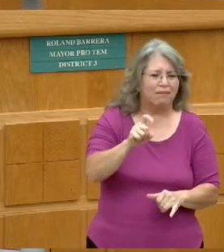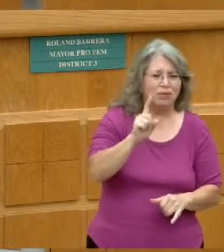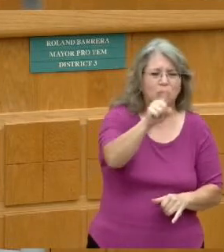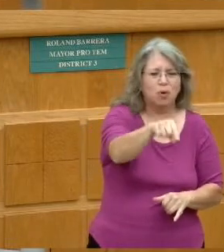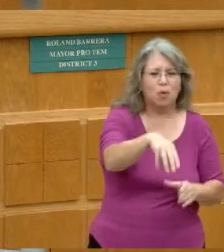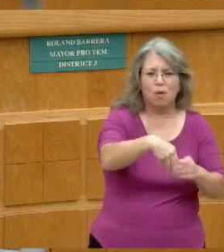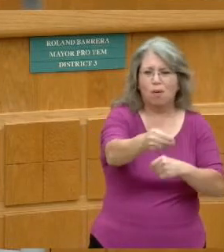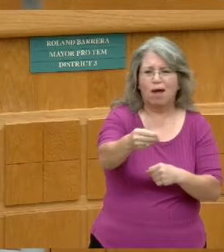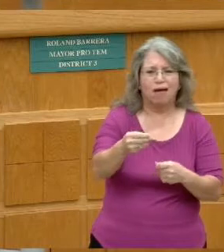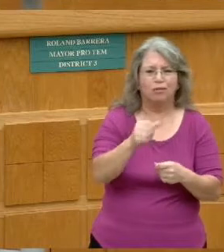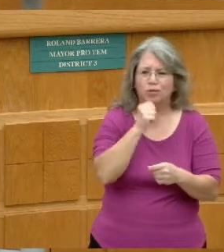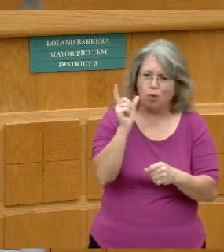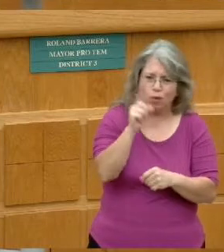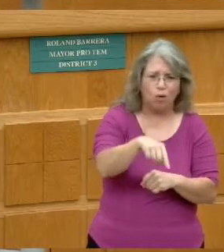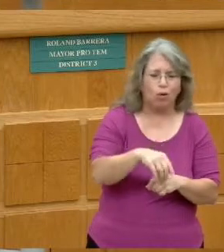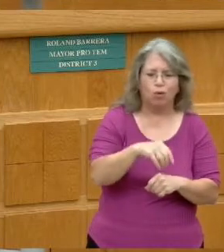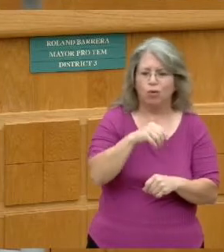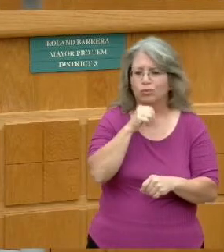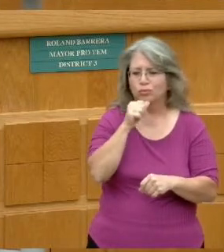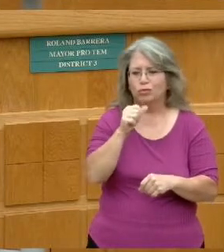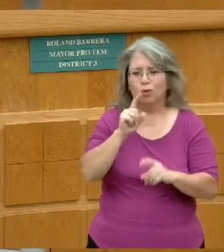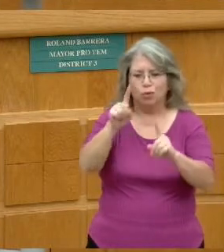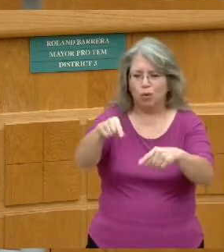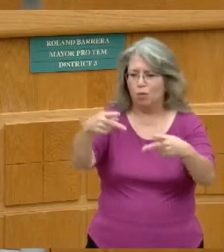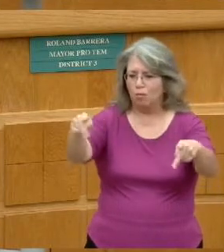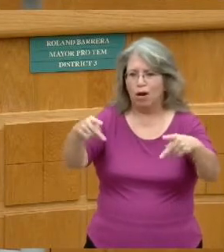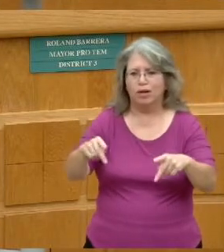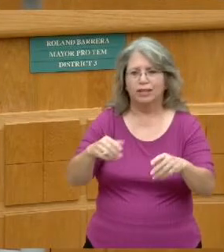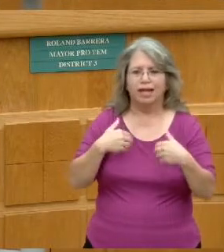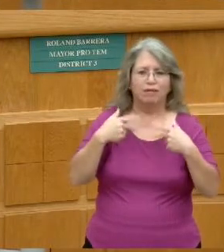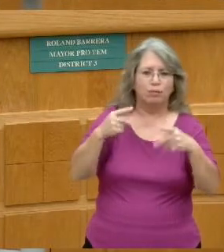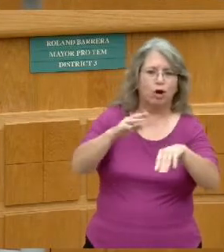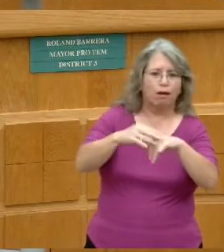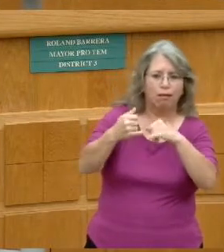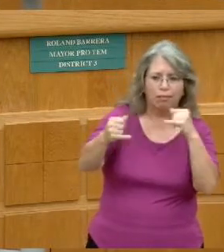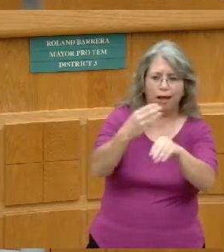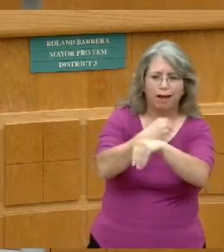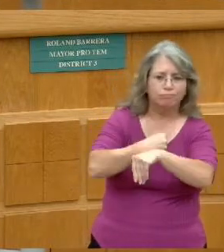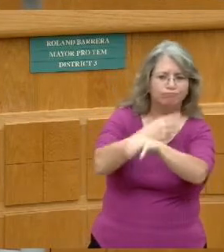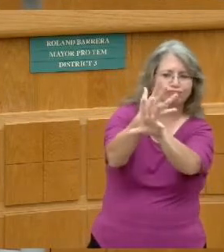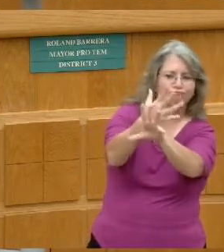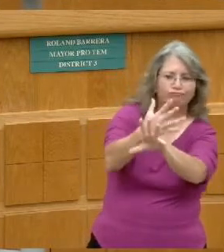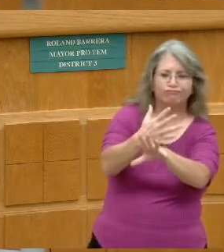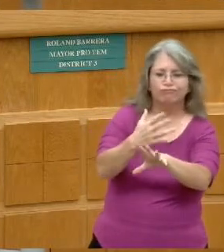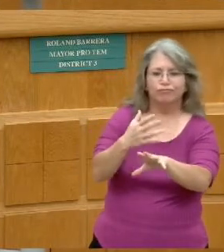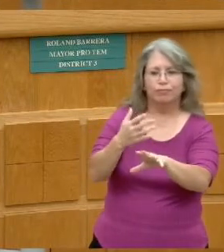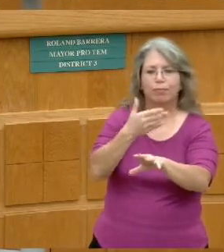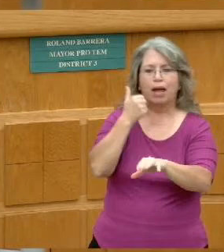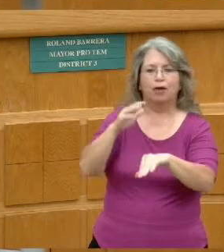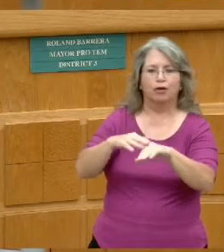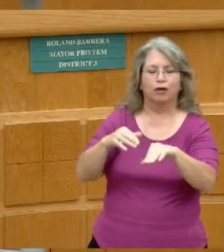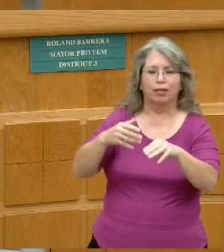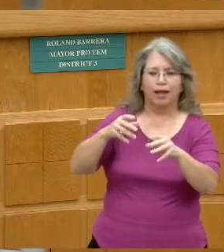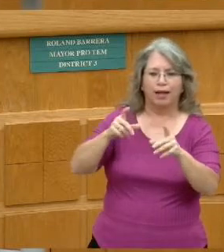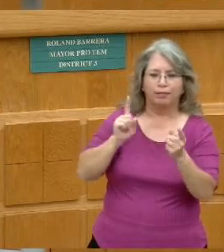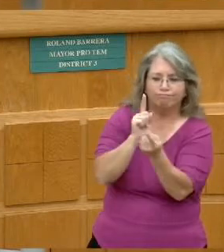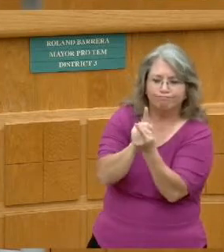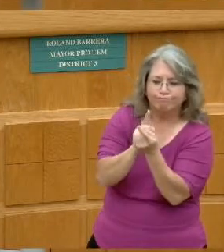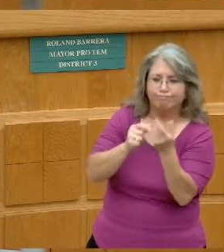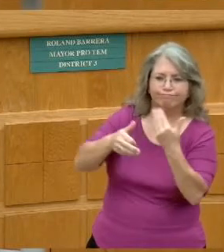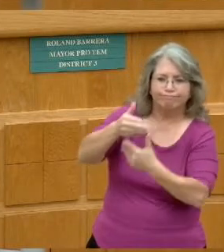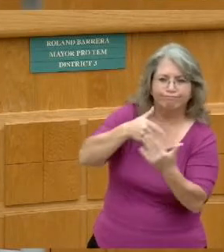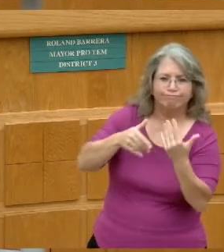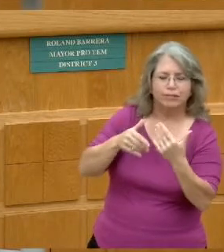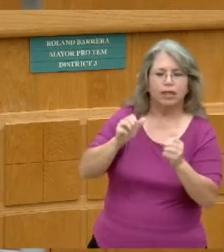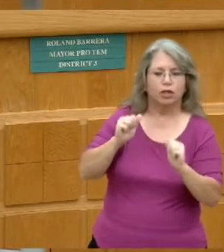have a party online as opposed to a party in person. These are things you can do to decrease the transmission rate